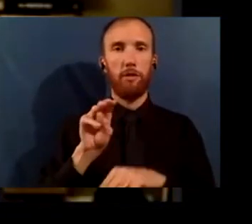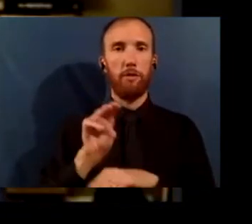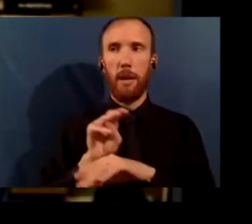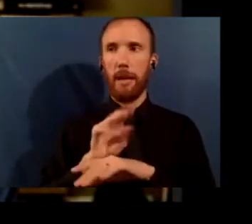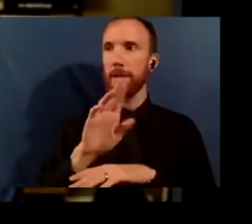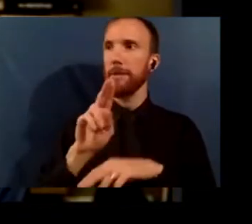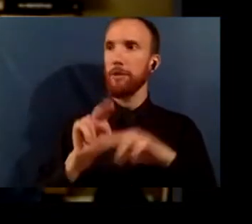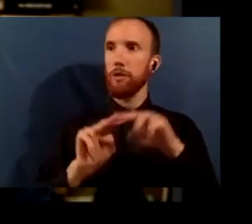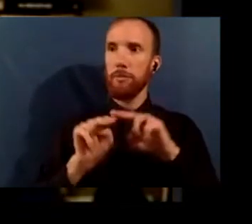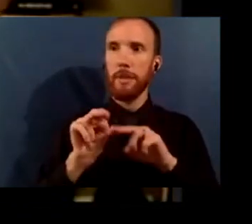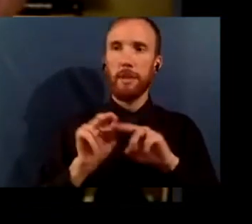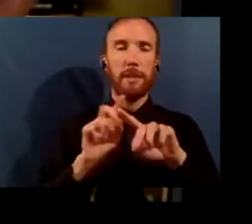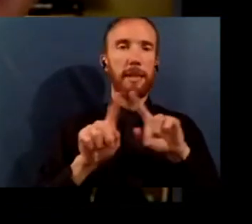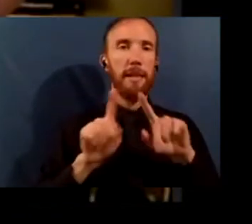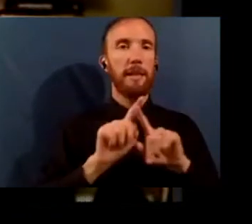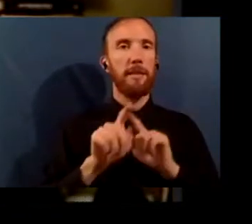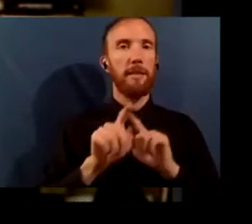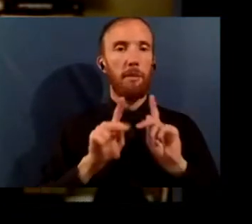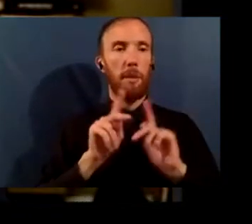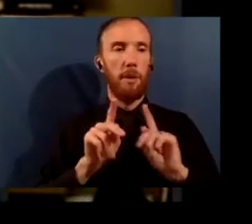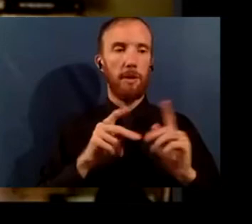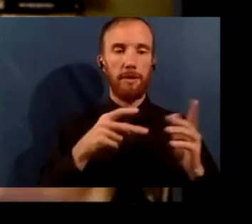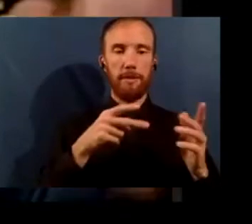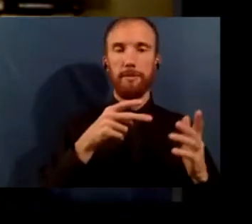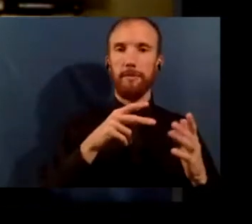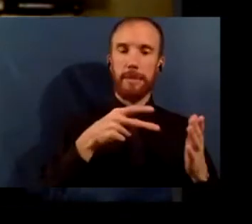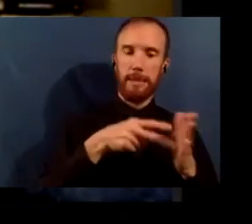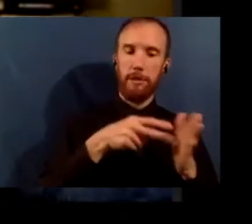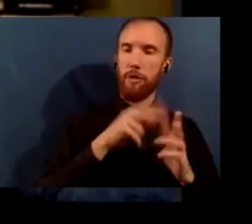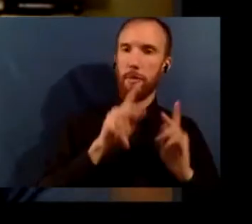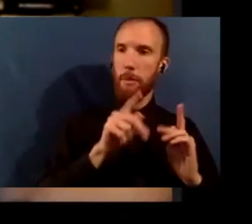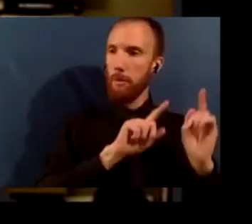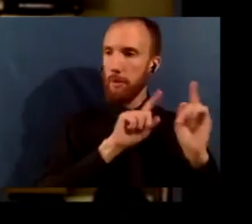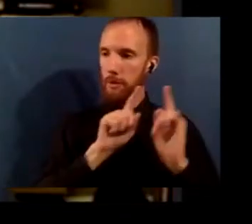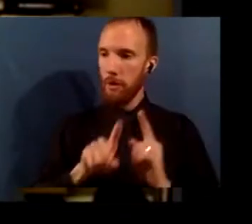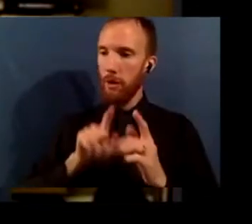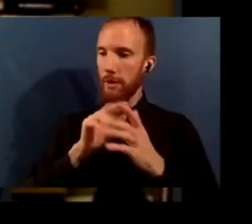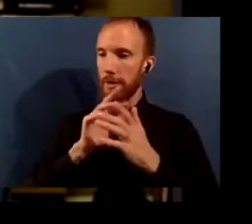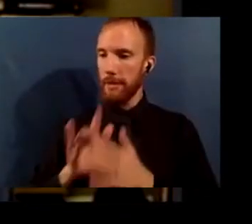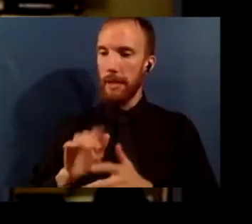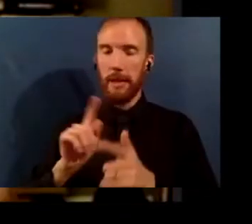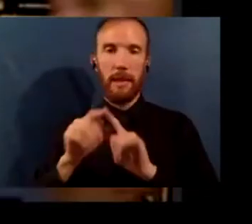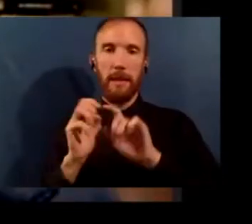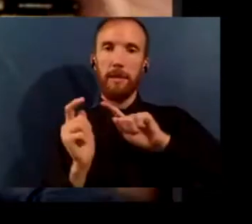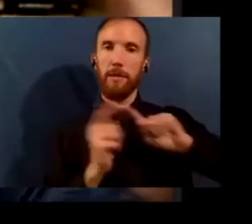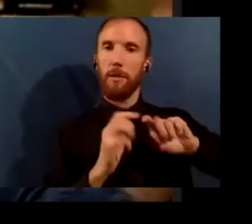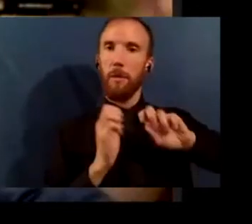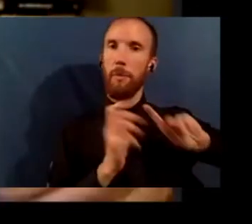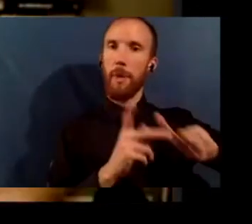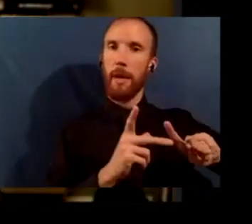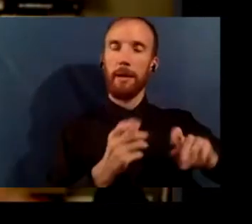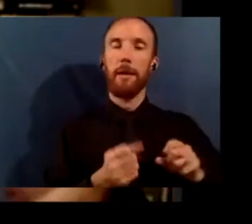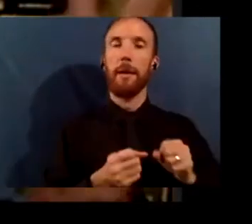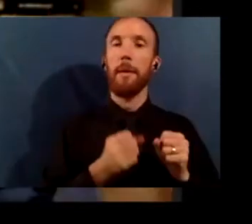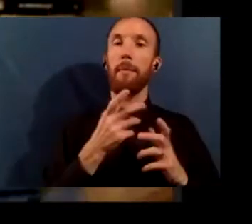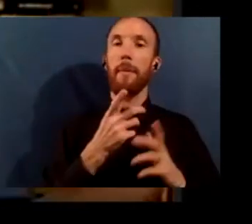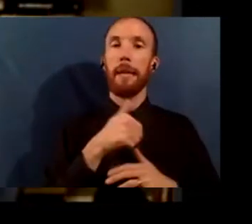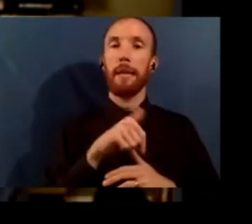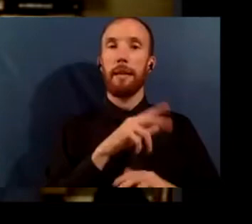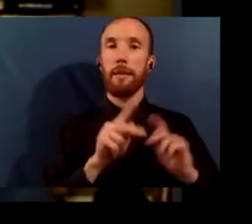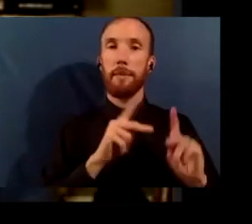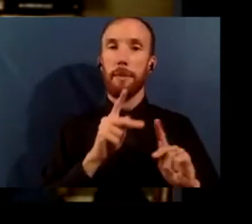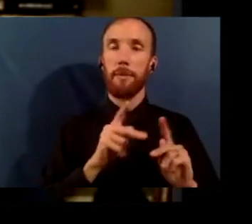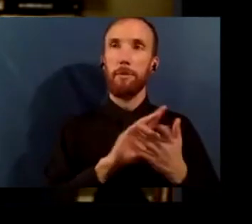preachers came to study Islam in Saudi Arabia and went back. Many of them became the emirs,